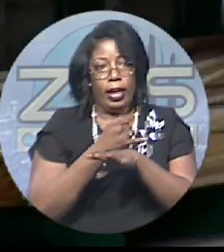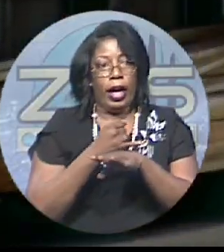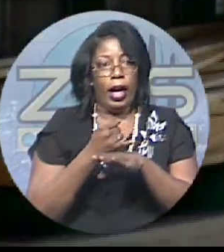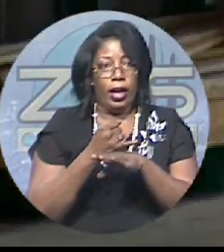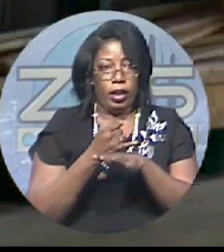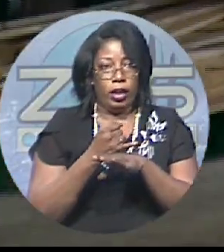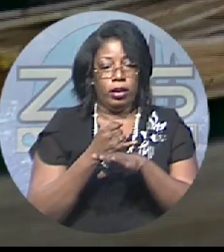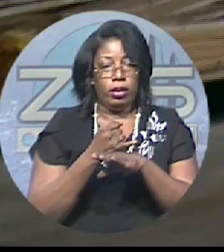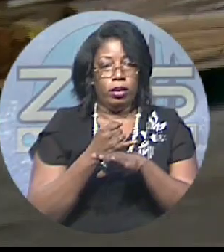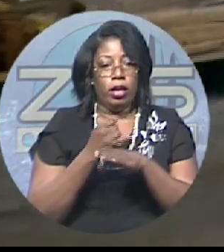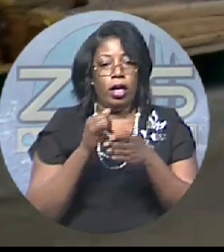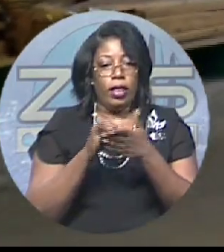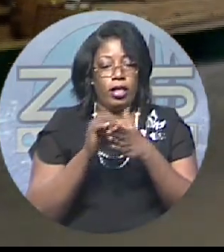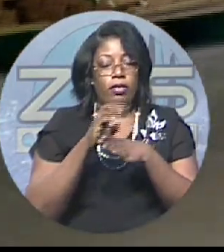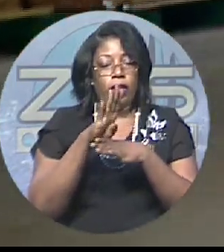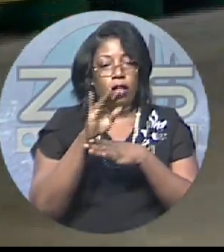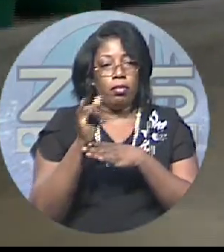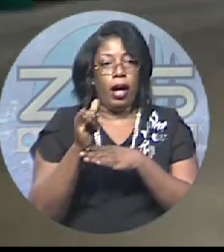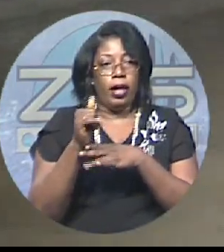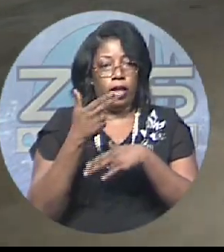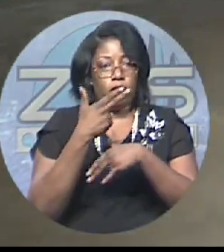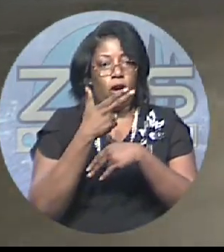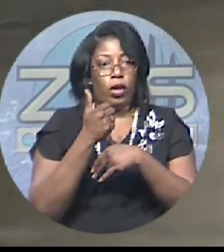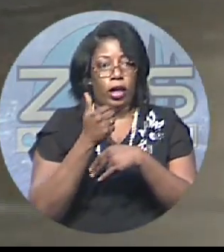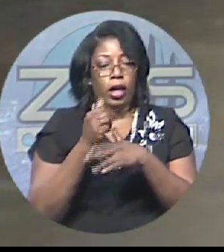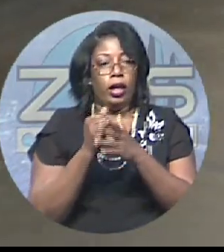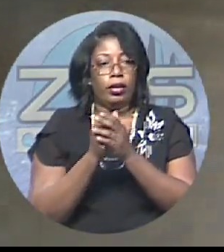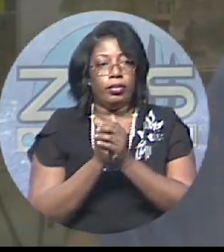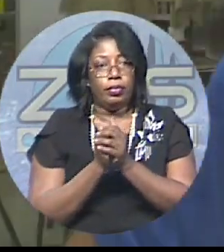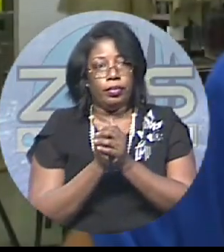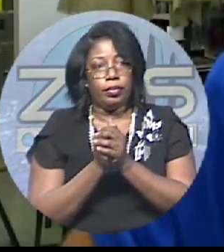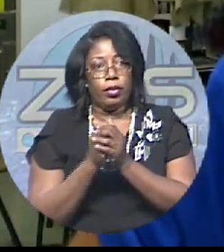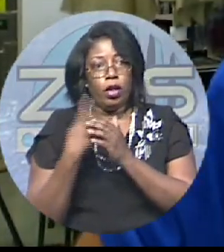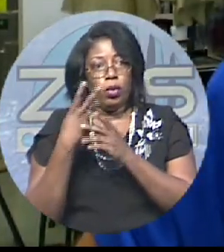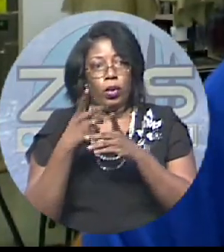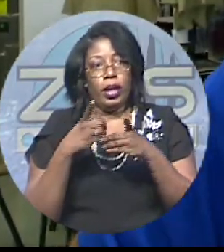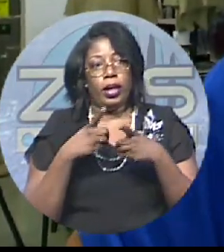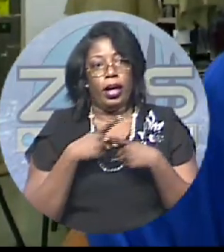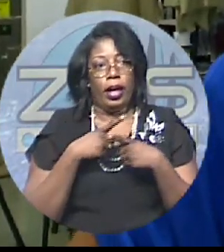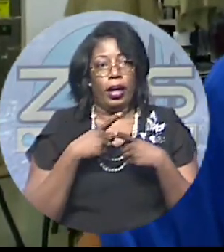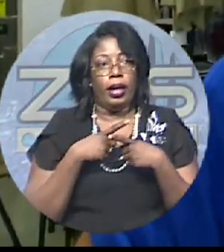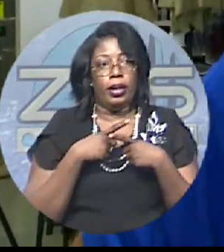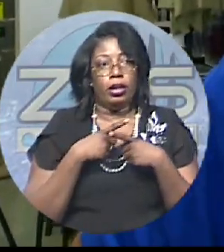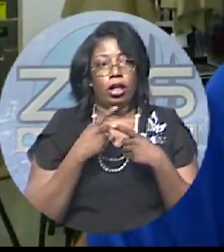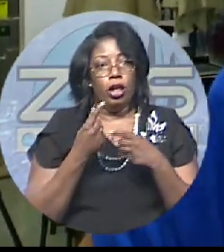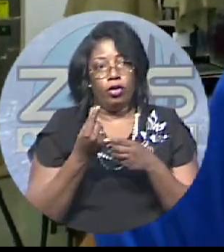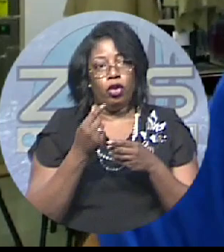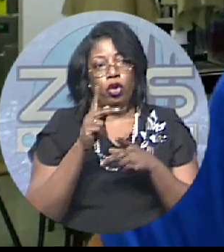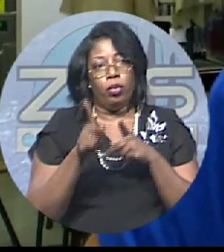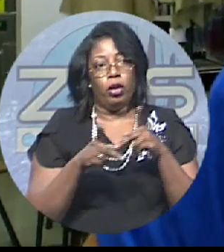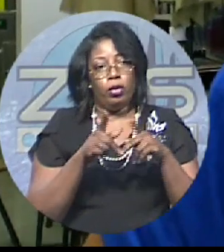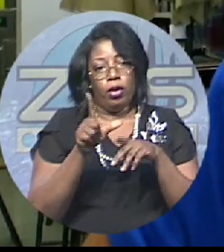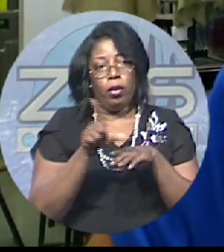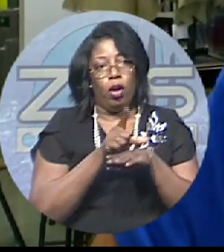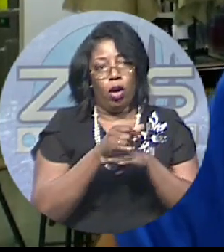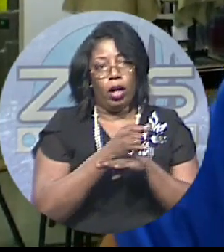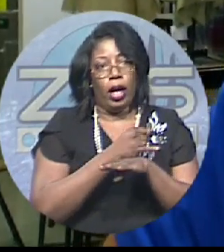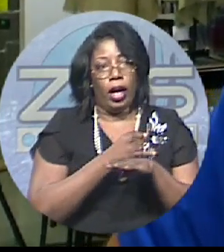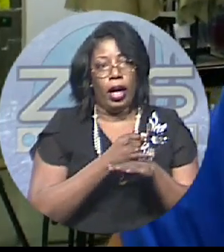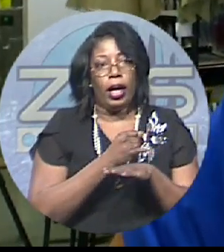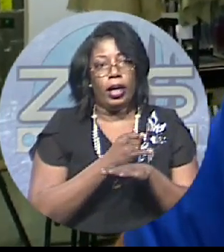affected by Hurricane Joaquin. We've had quite a few people from Long Island,